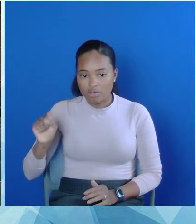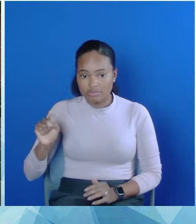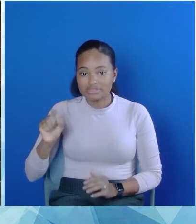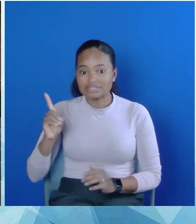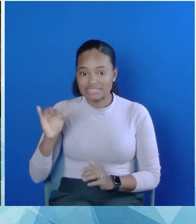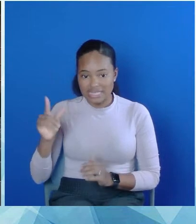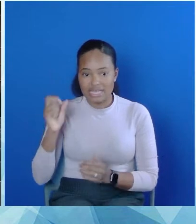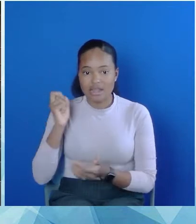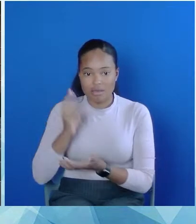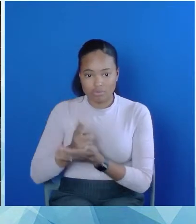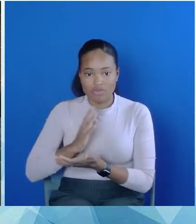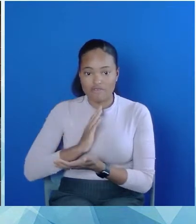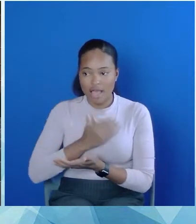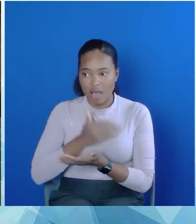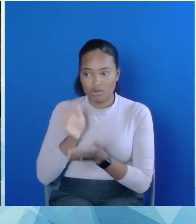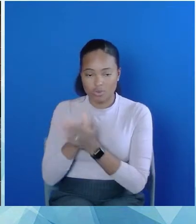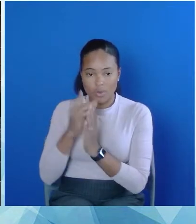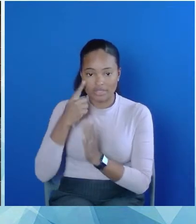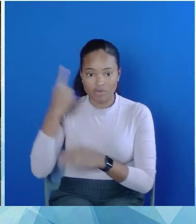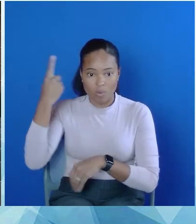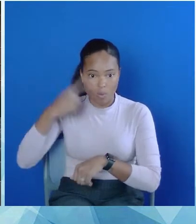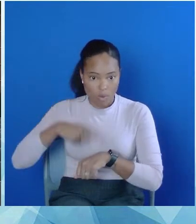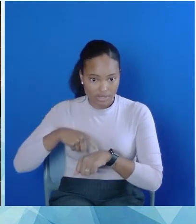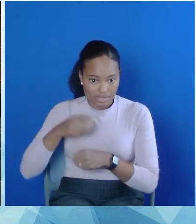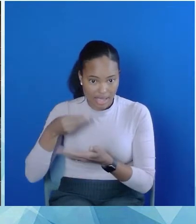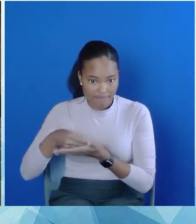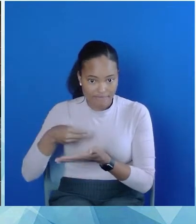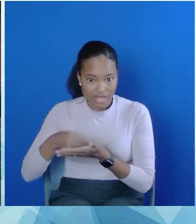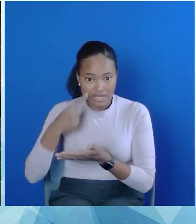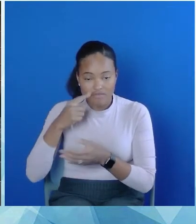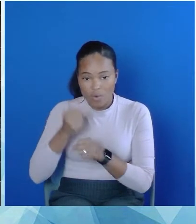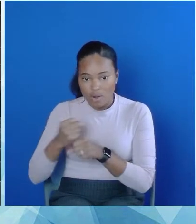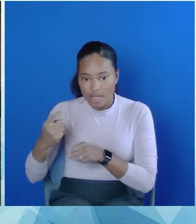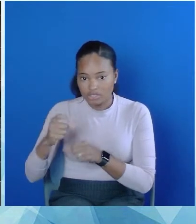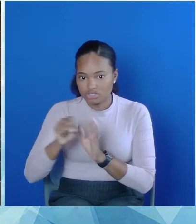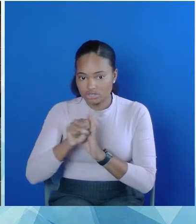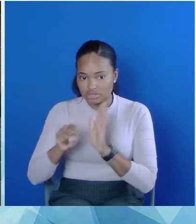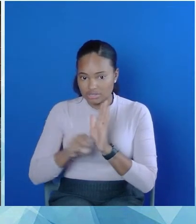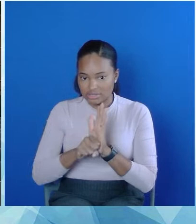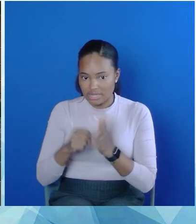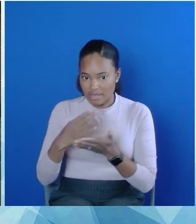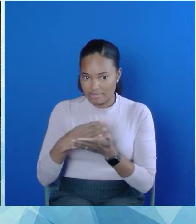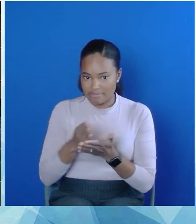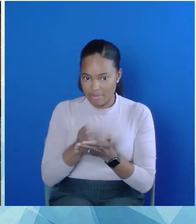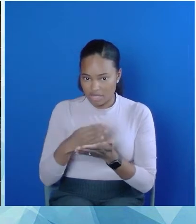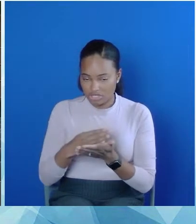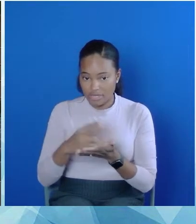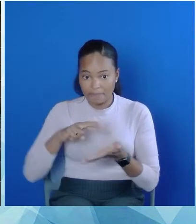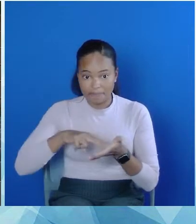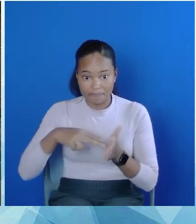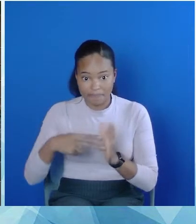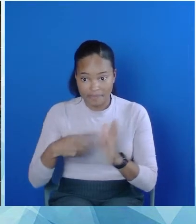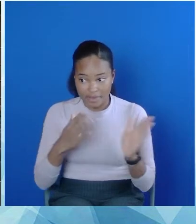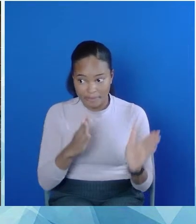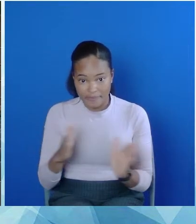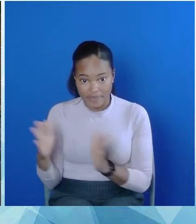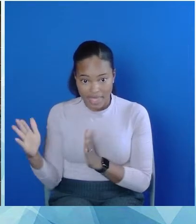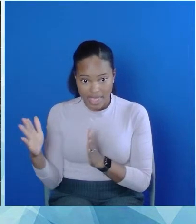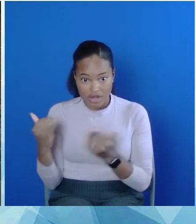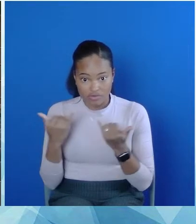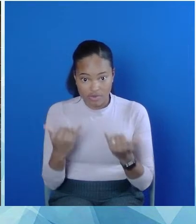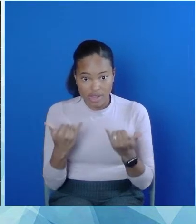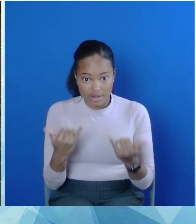for education for next year's state budget. So what the plan is right now is